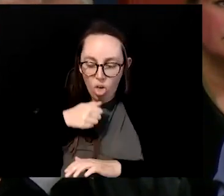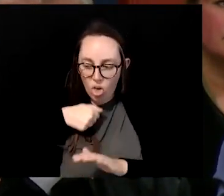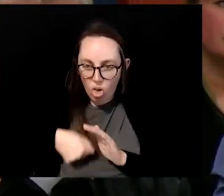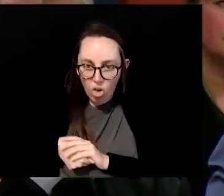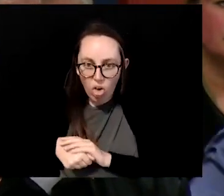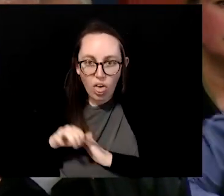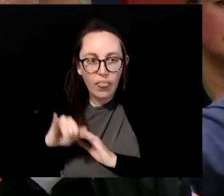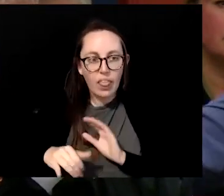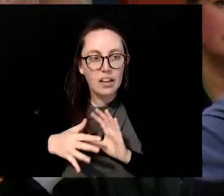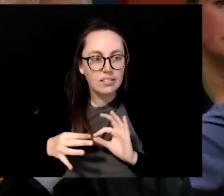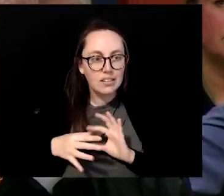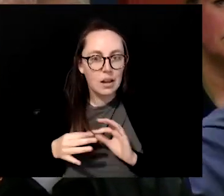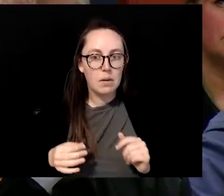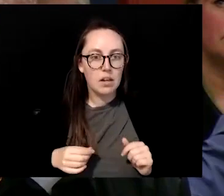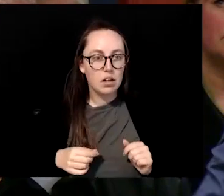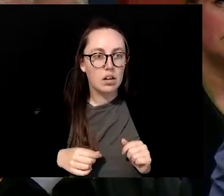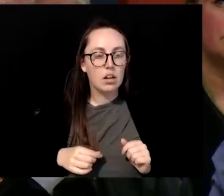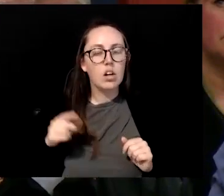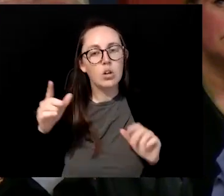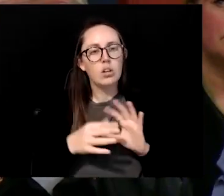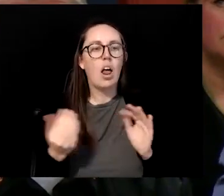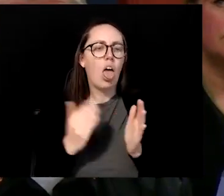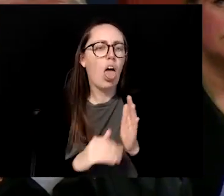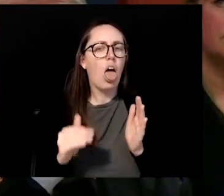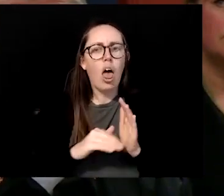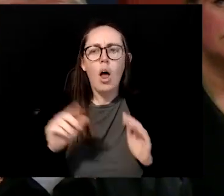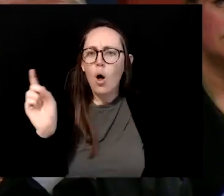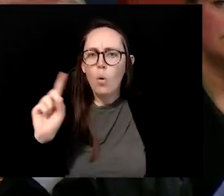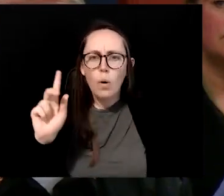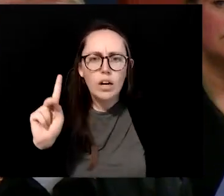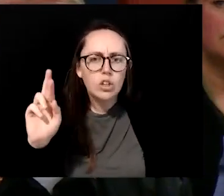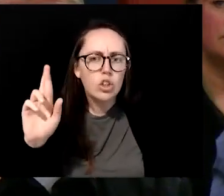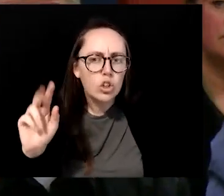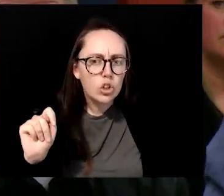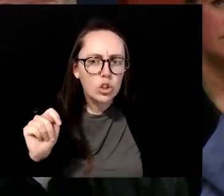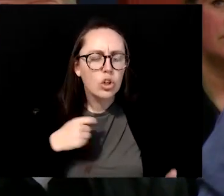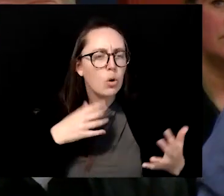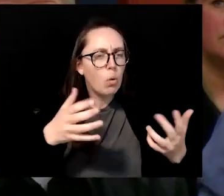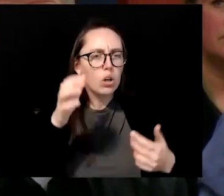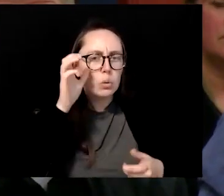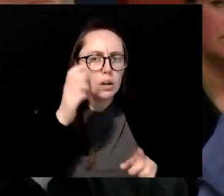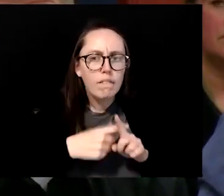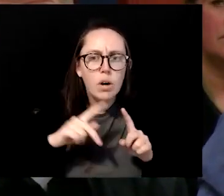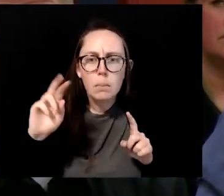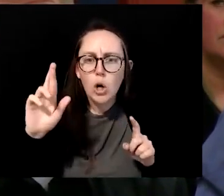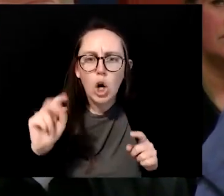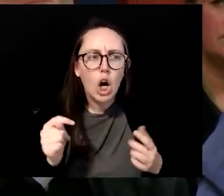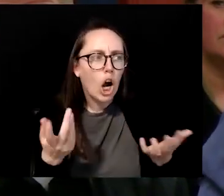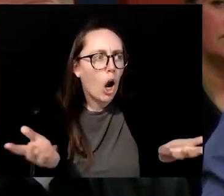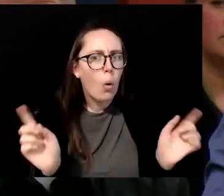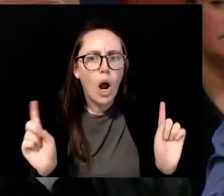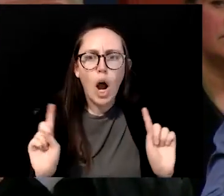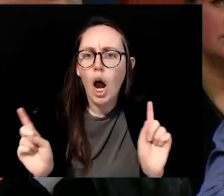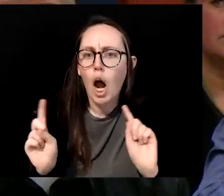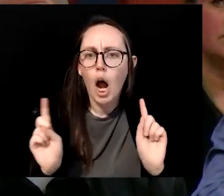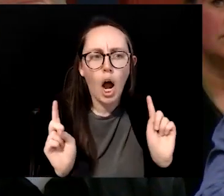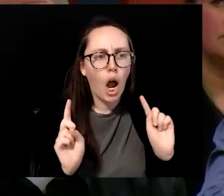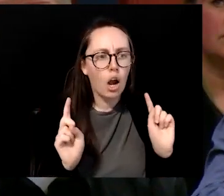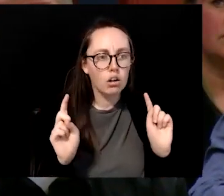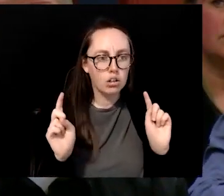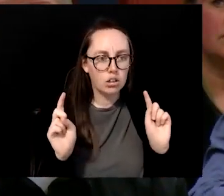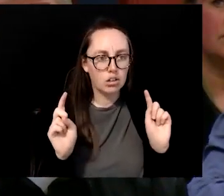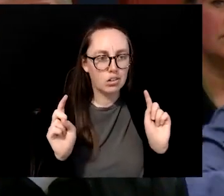saying repeatedly oh where's Kurt oh we definitely want to hear from Kurt oh Kurt is the main subject so forth and so on and then